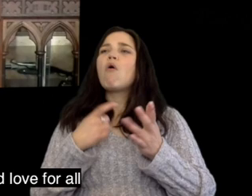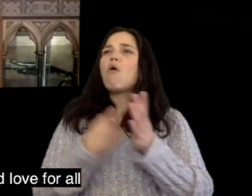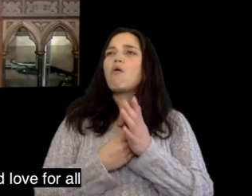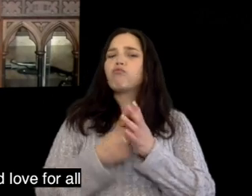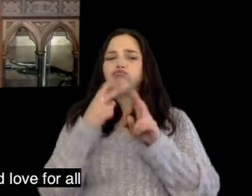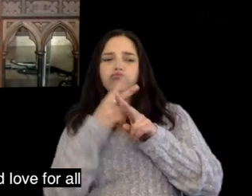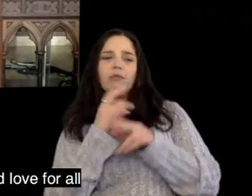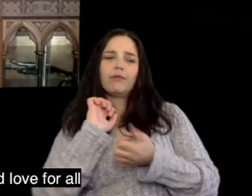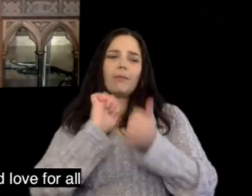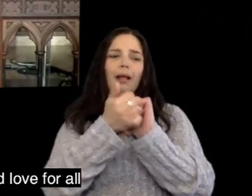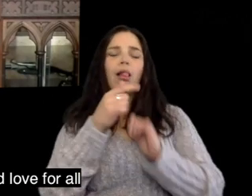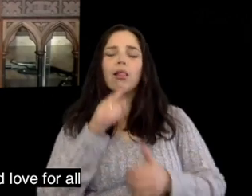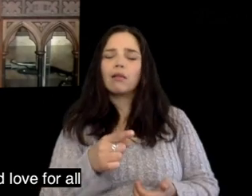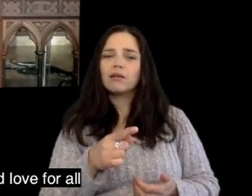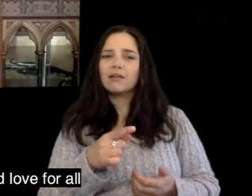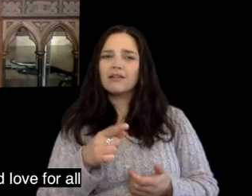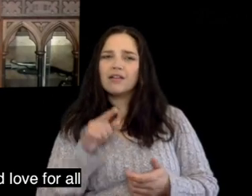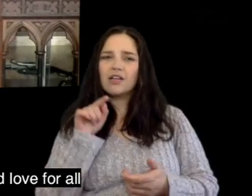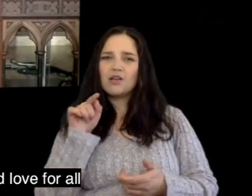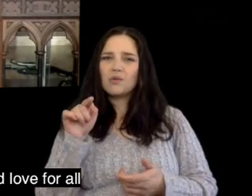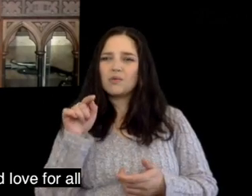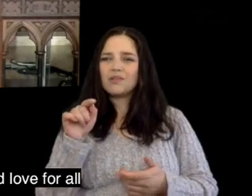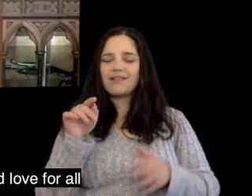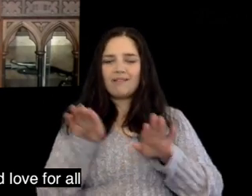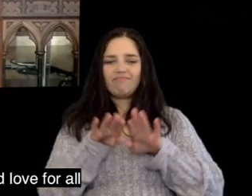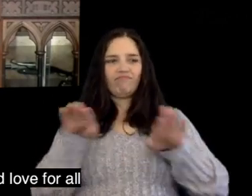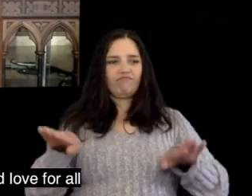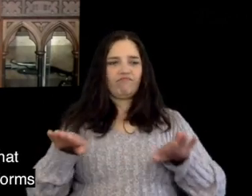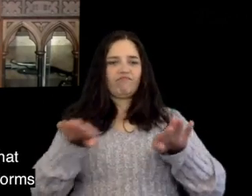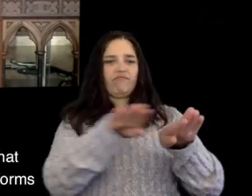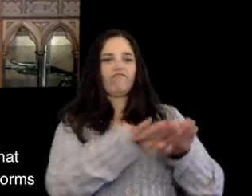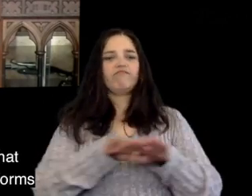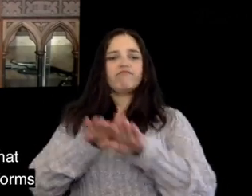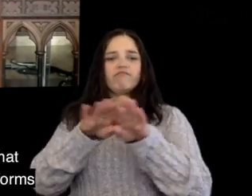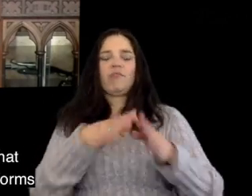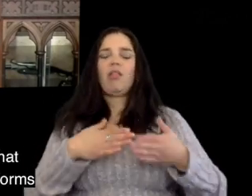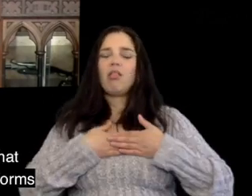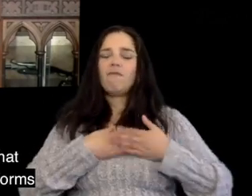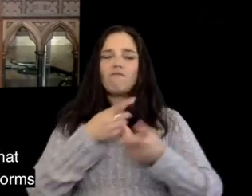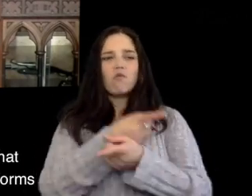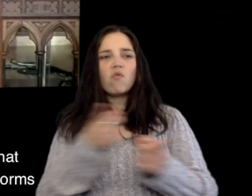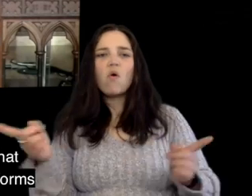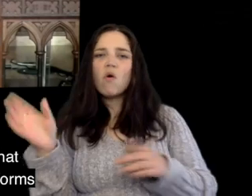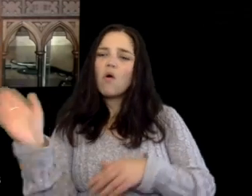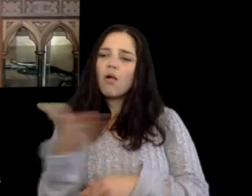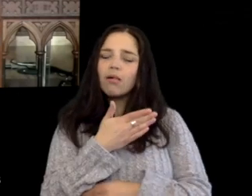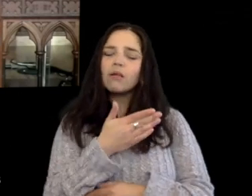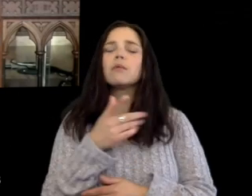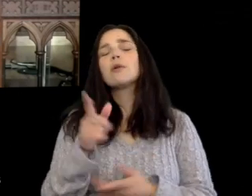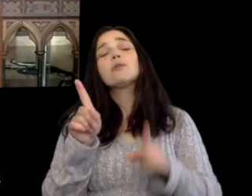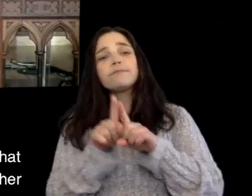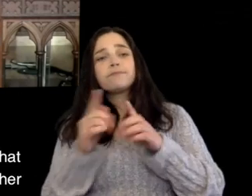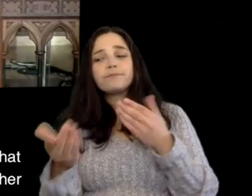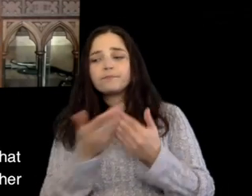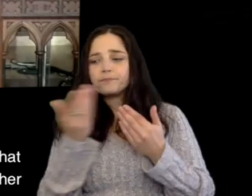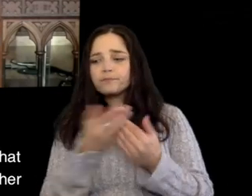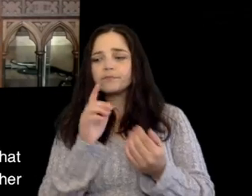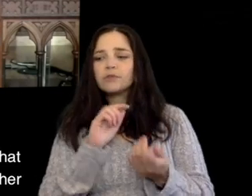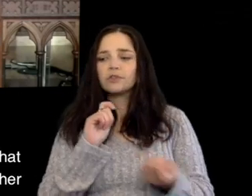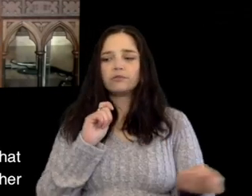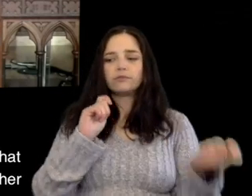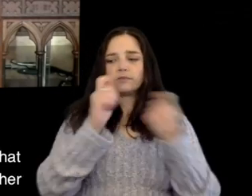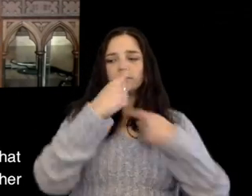looking after his pals. It was with that even-handed love for all. But it's more than that, because it also transforms